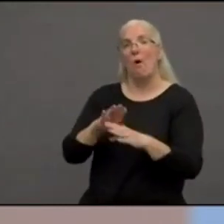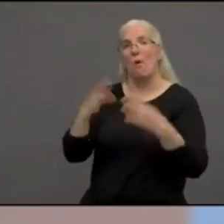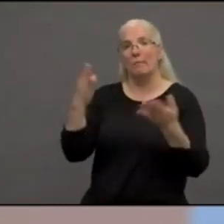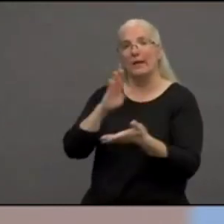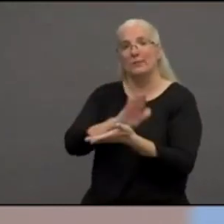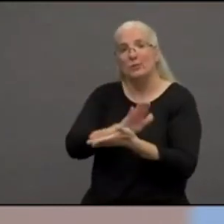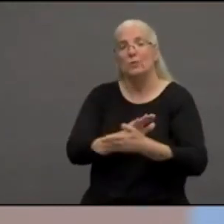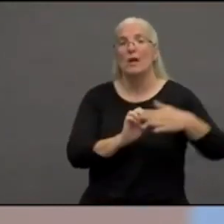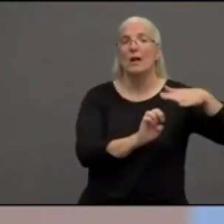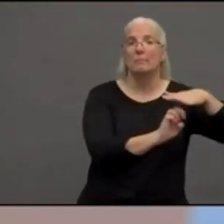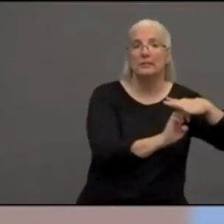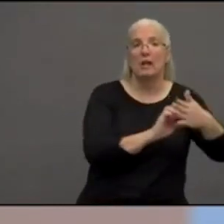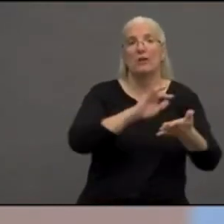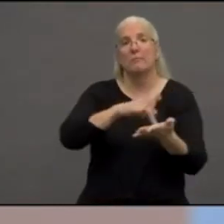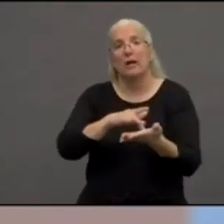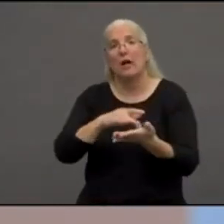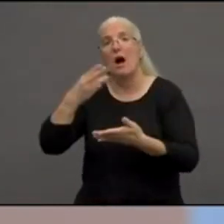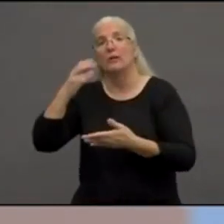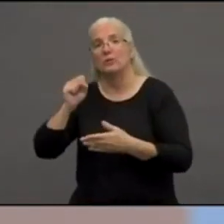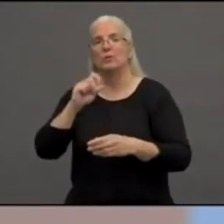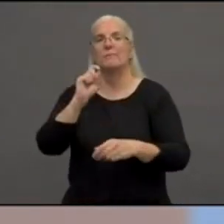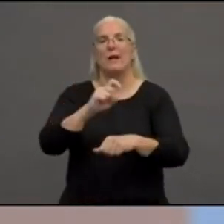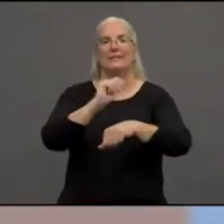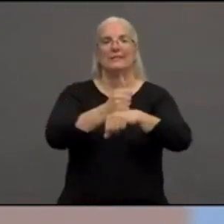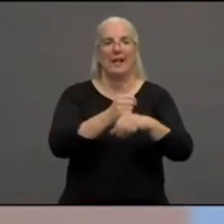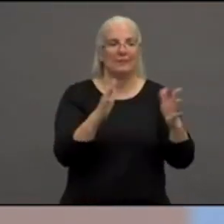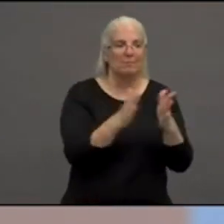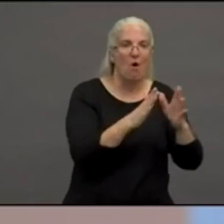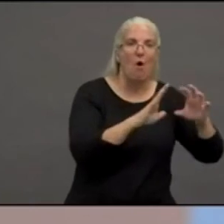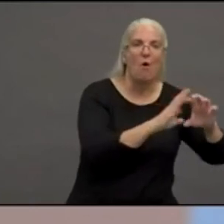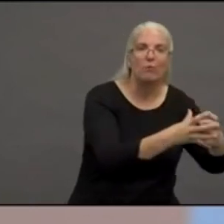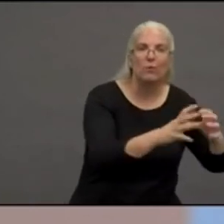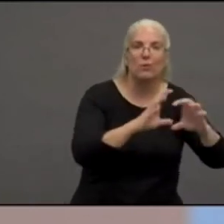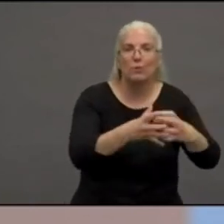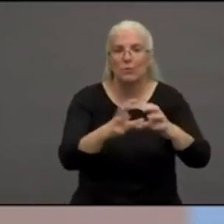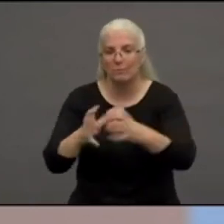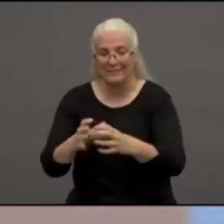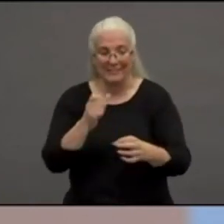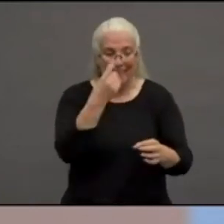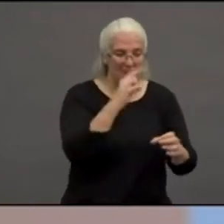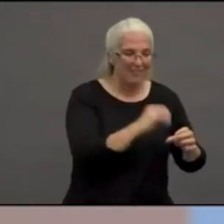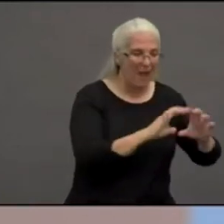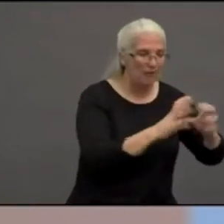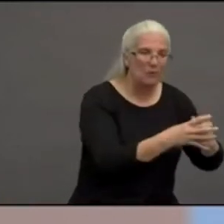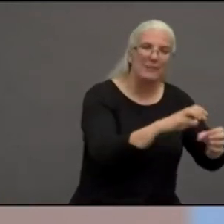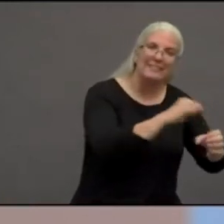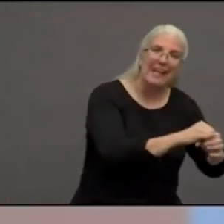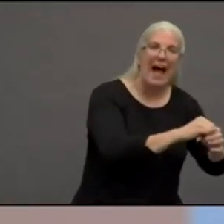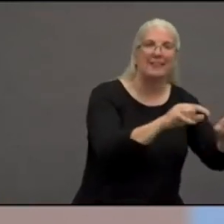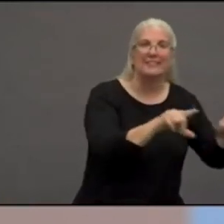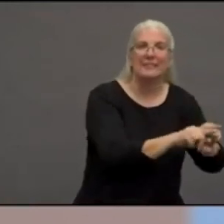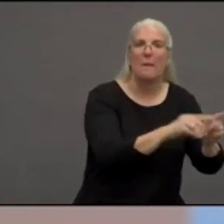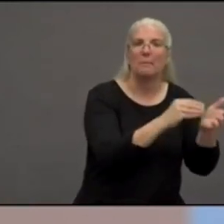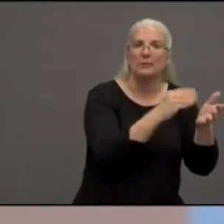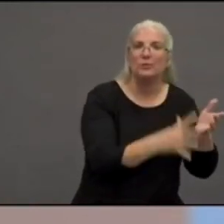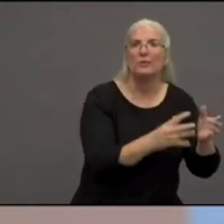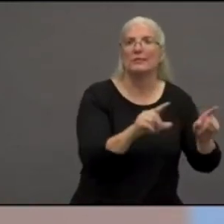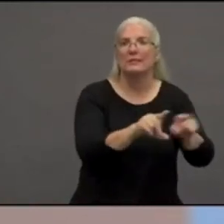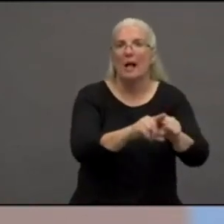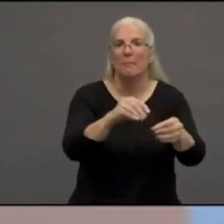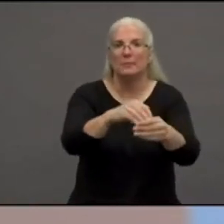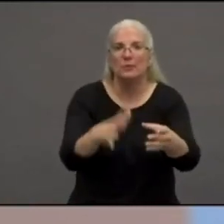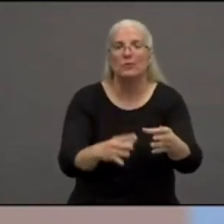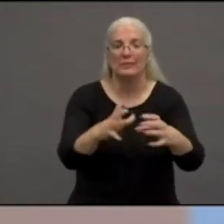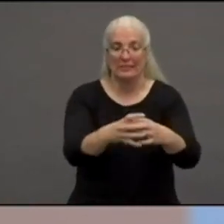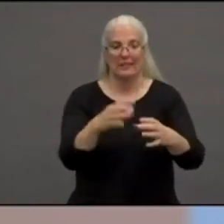to establish a small cohort where that group of students would stay together in a social distant environment to do their in-person